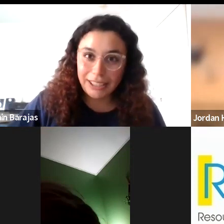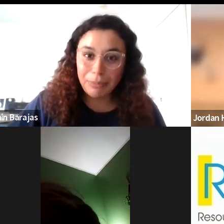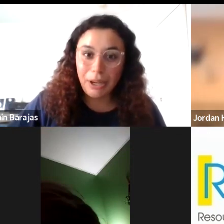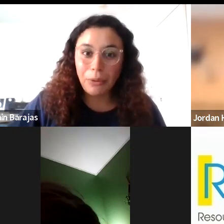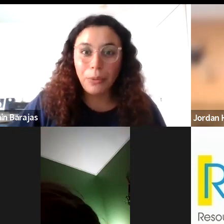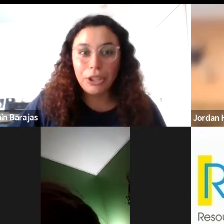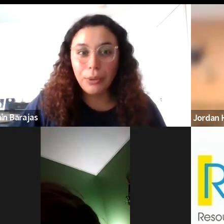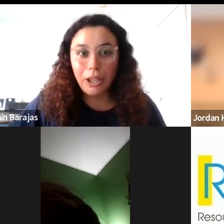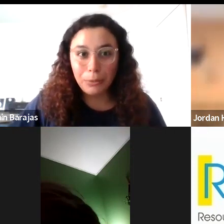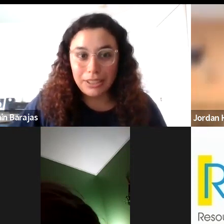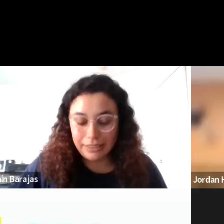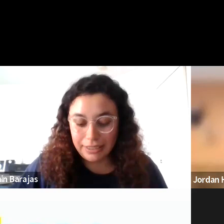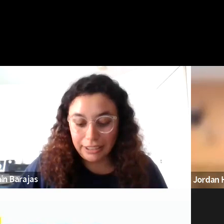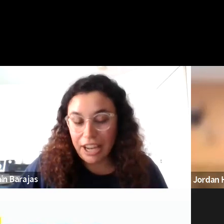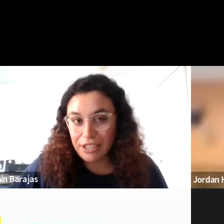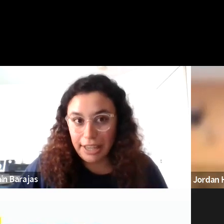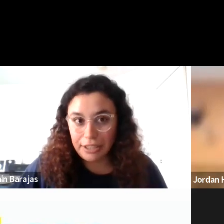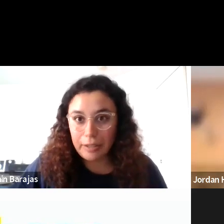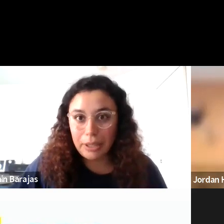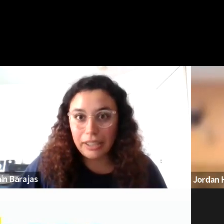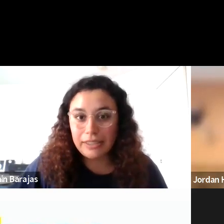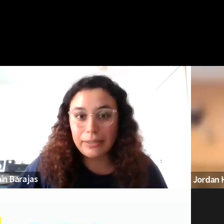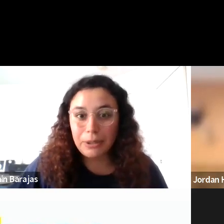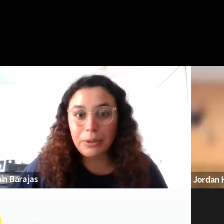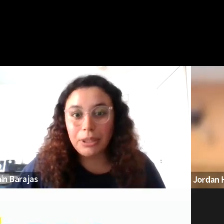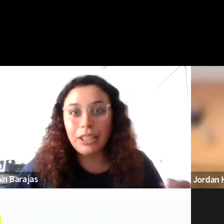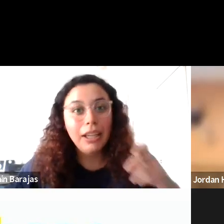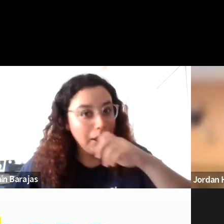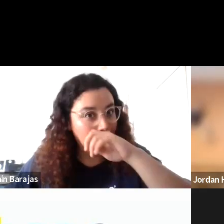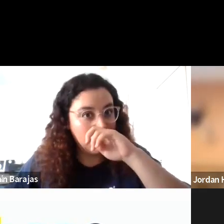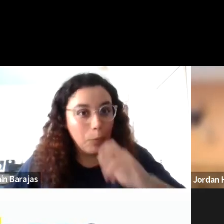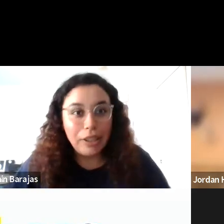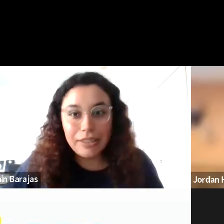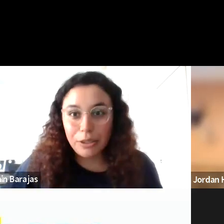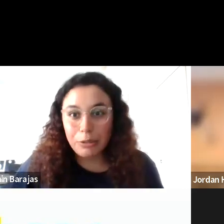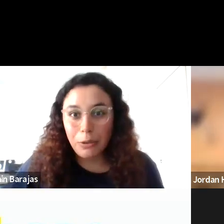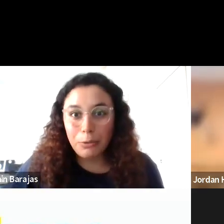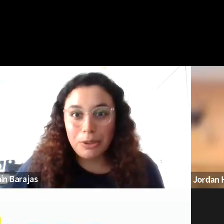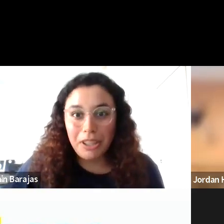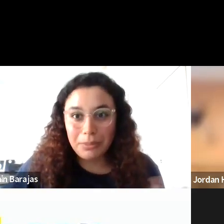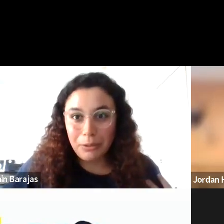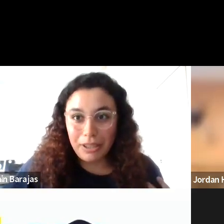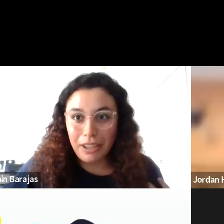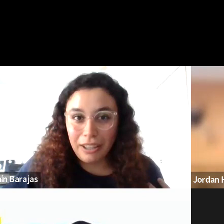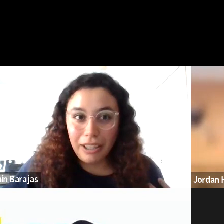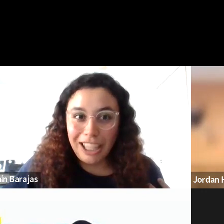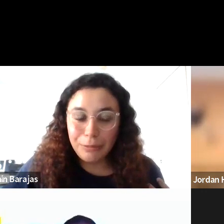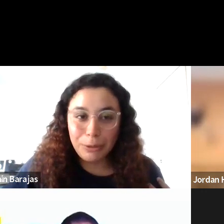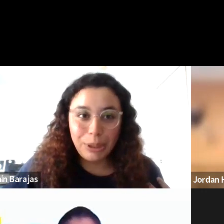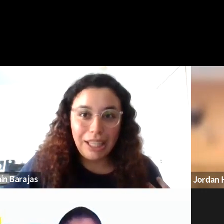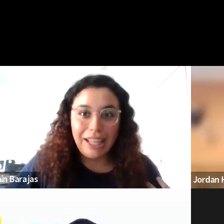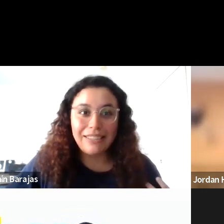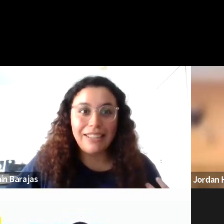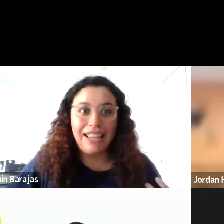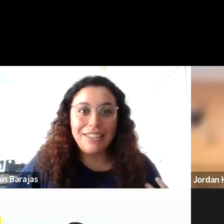to hear about what you all would consider education, because when we were brainstorming what we would talk about with y'all,